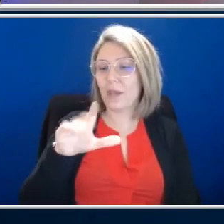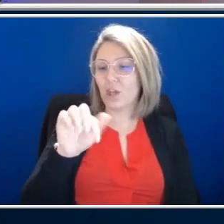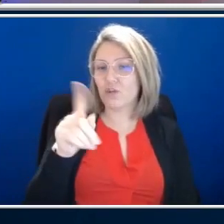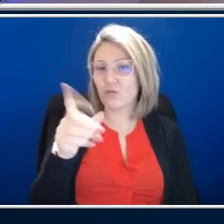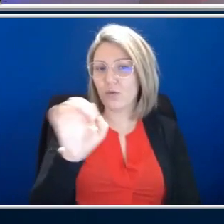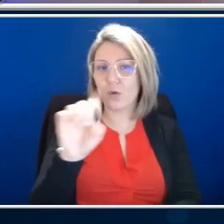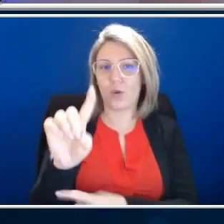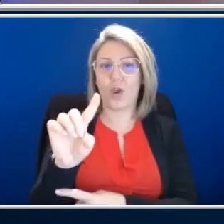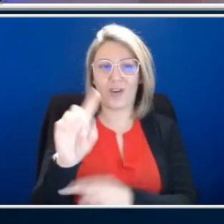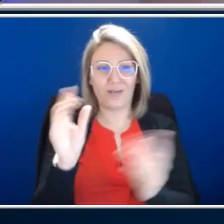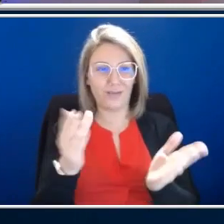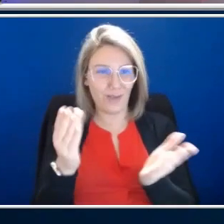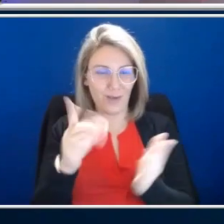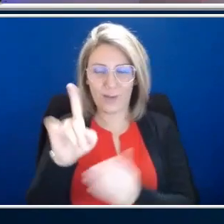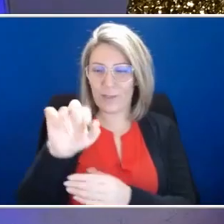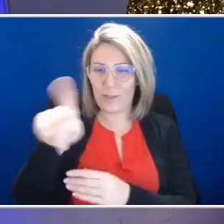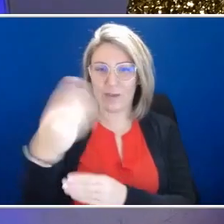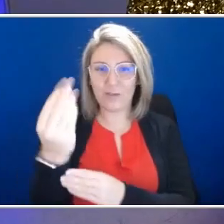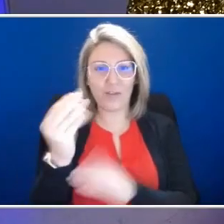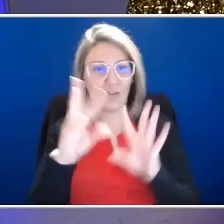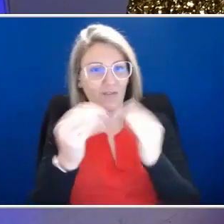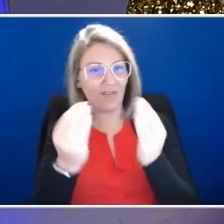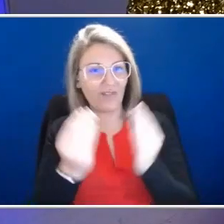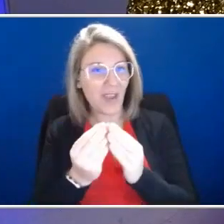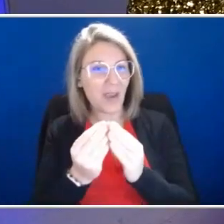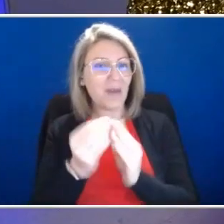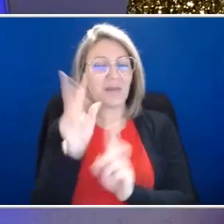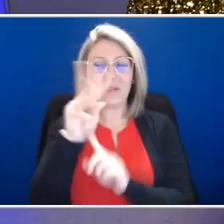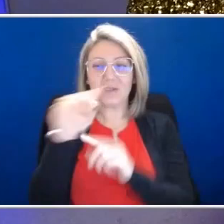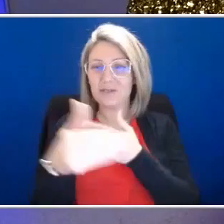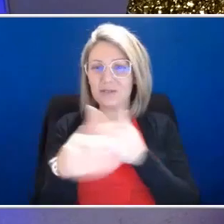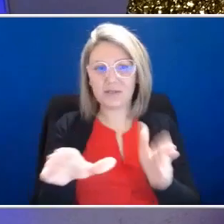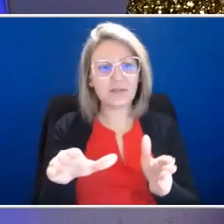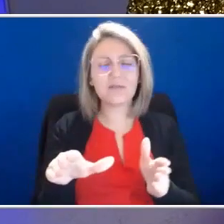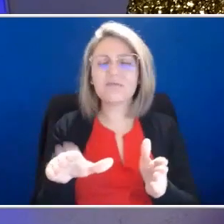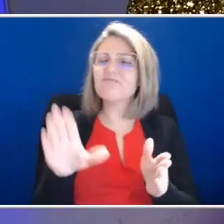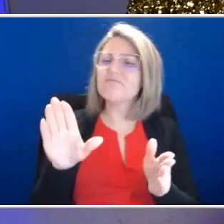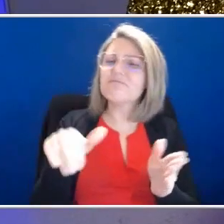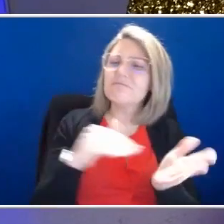Broadcast Studio. Dr. Garg, was Kyle's surgery rare?